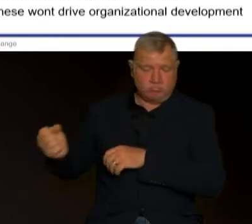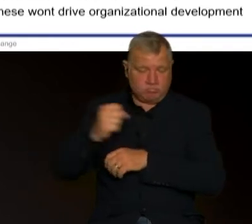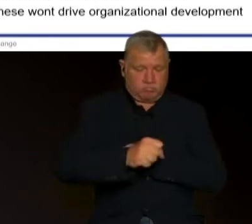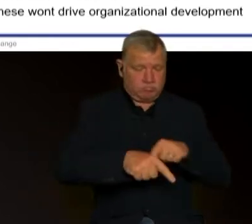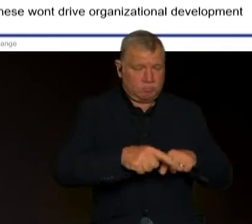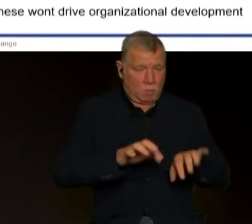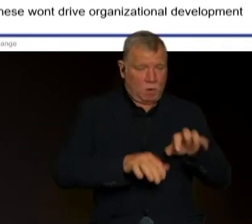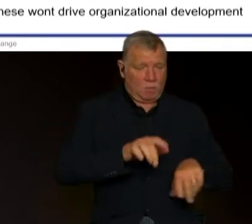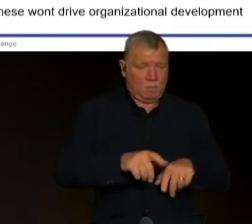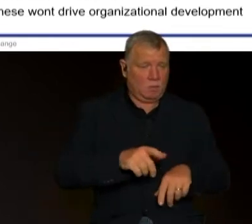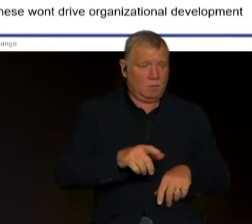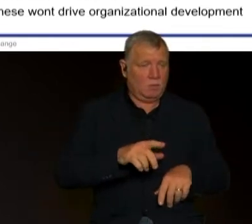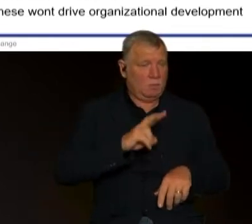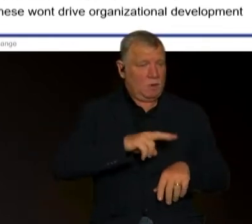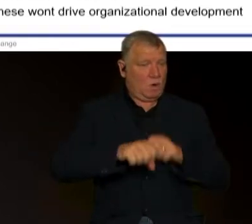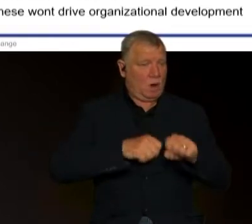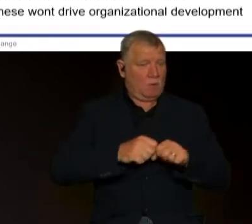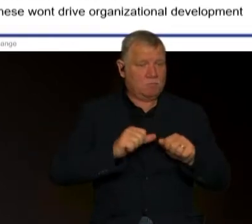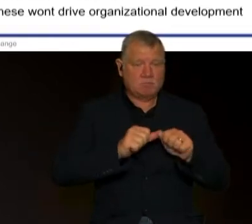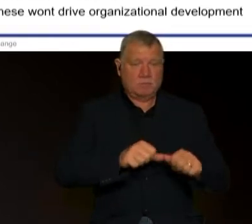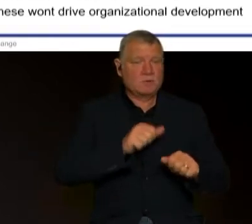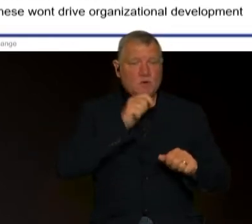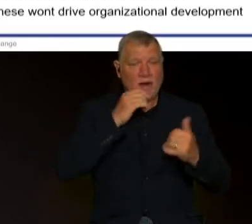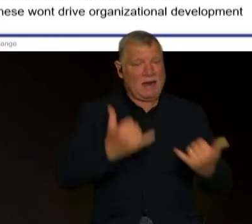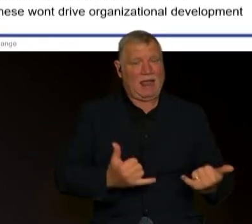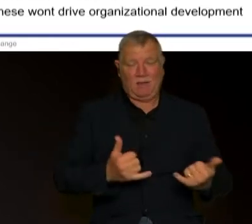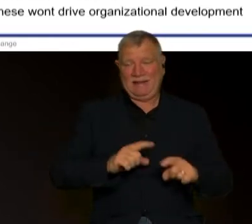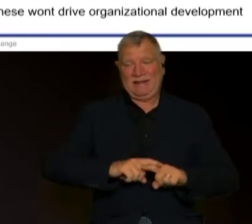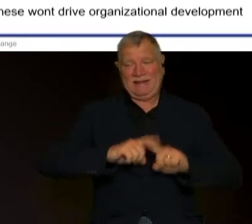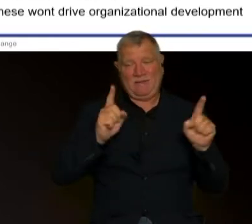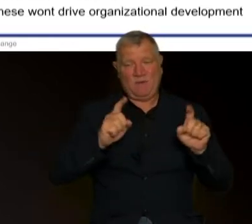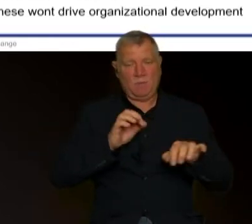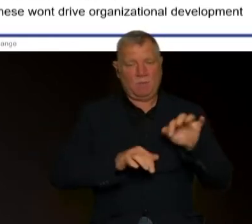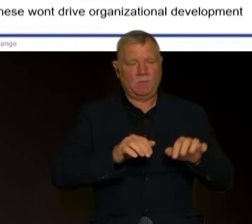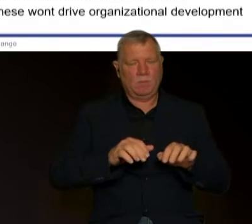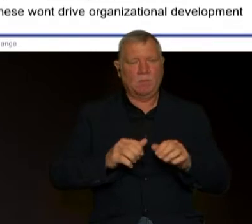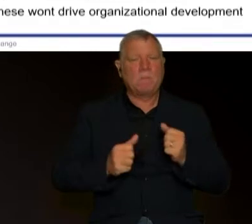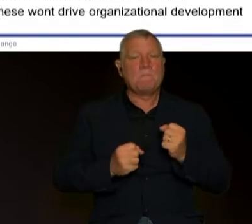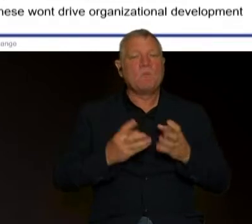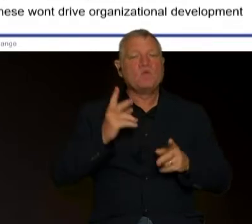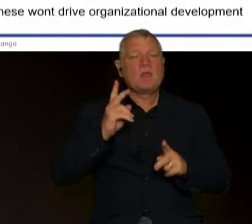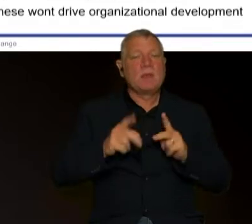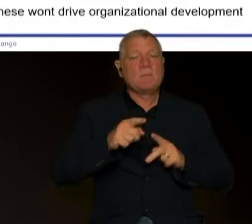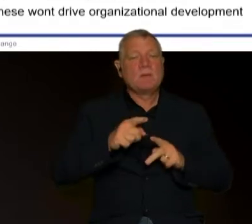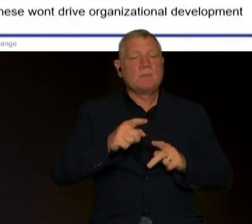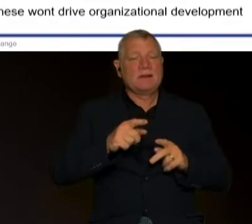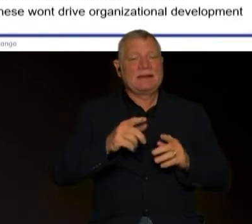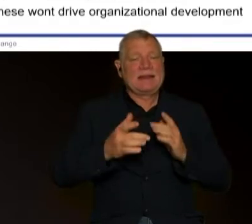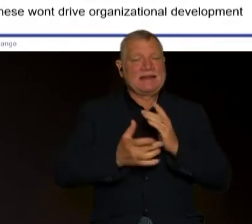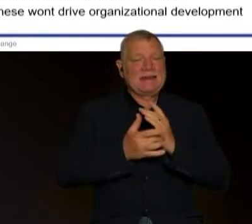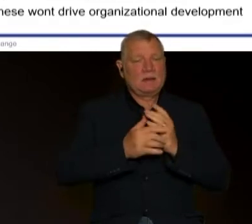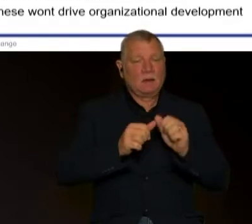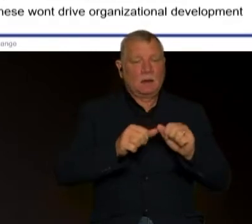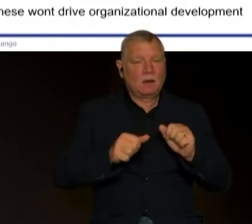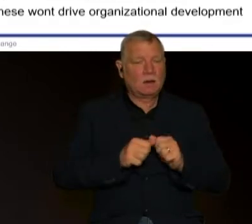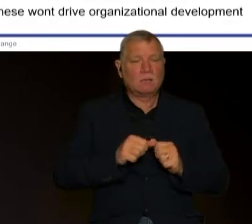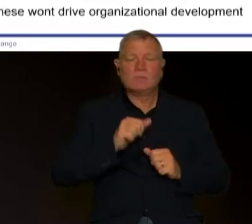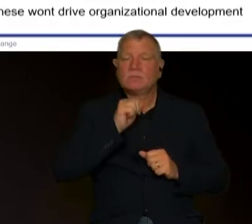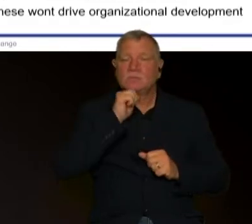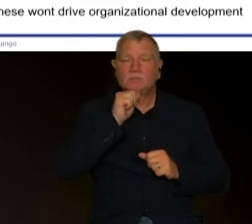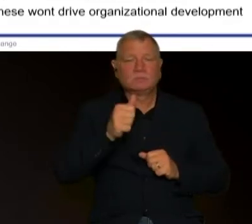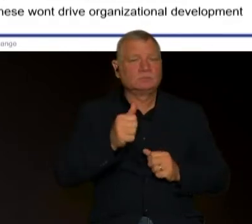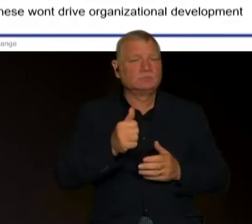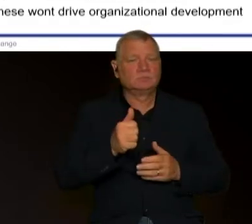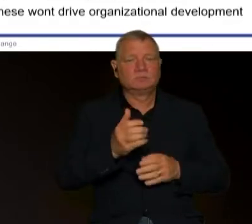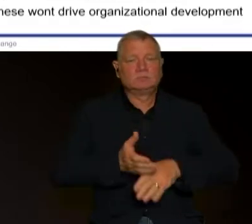contracted 22 years ago as a programmer, as what I'm programming now. So many of these jobs in the technical